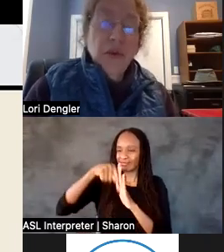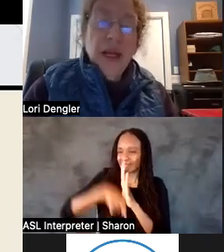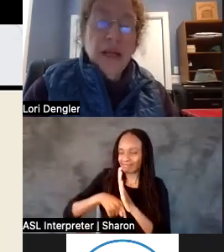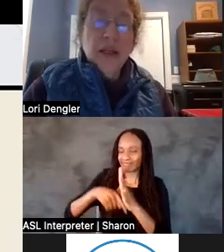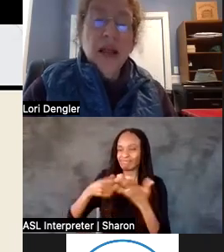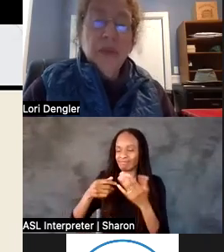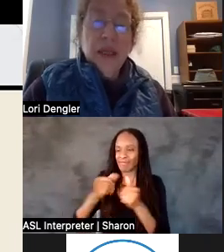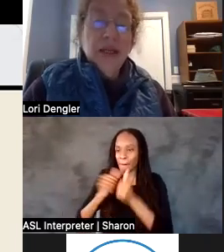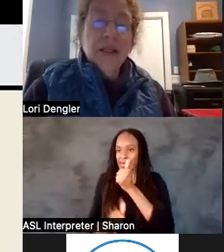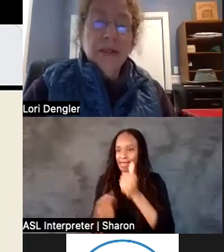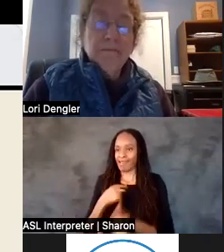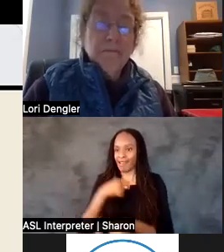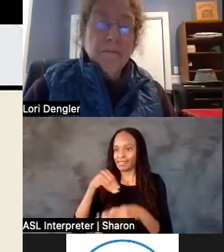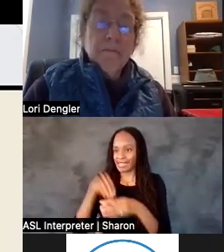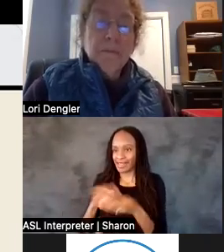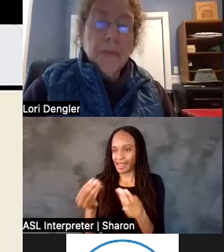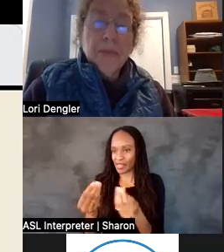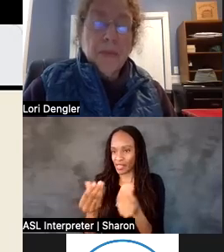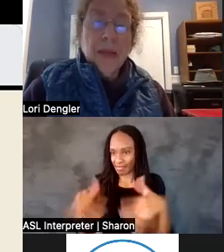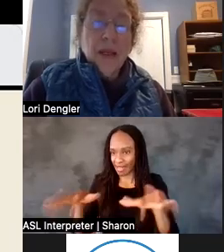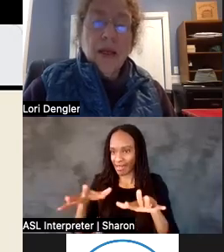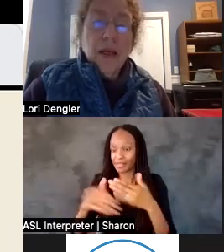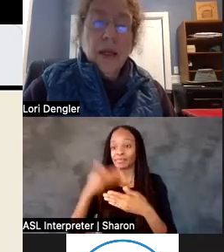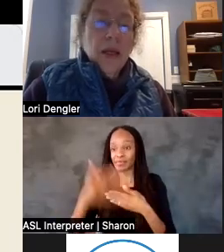So next slide, please.